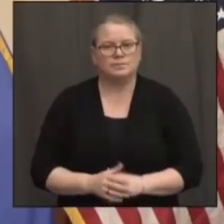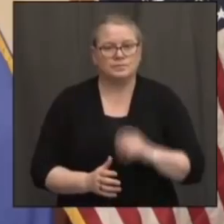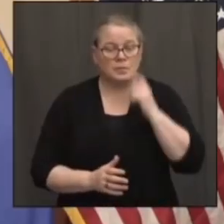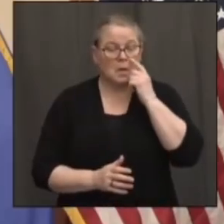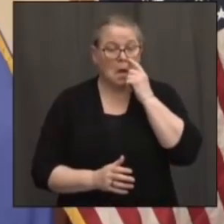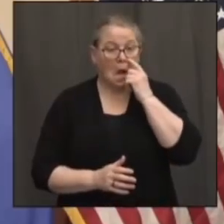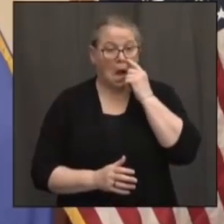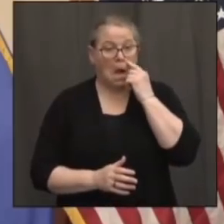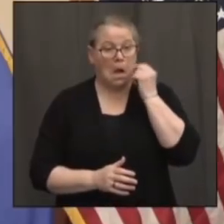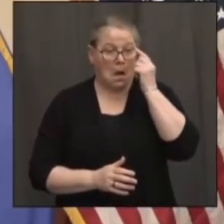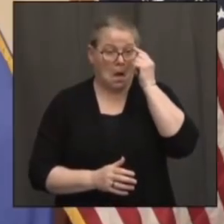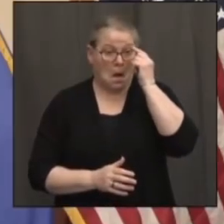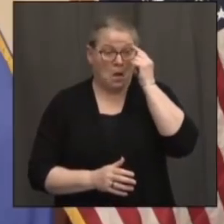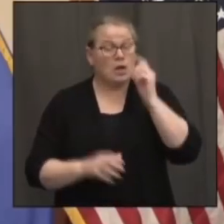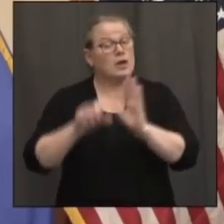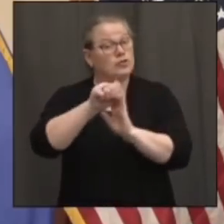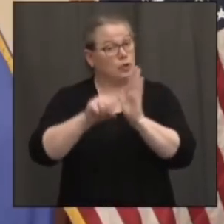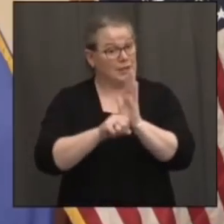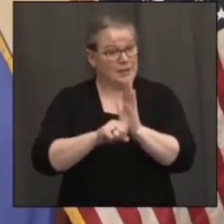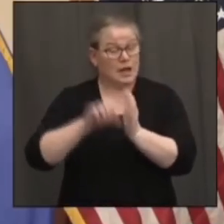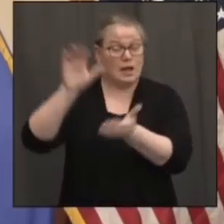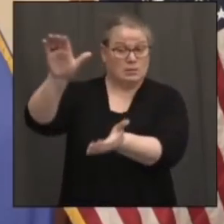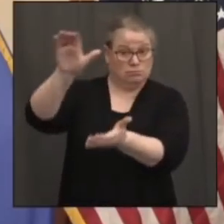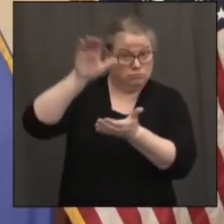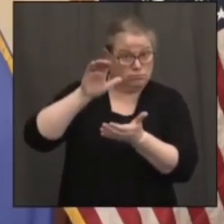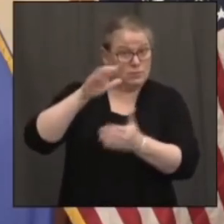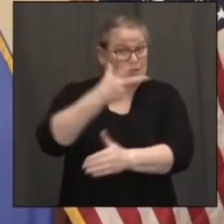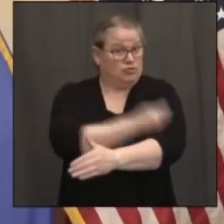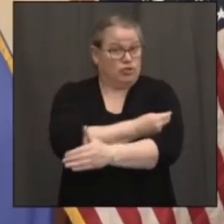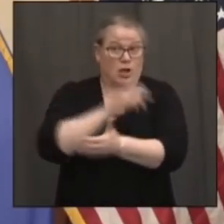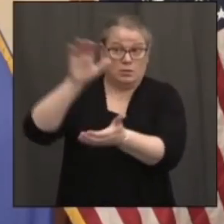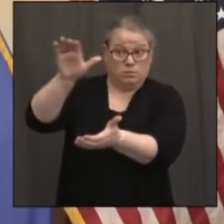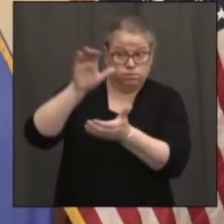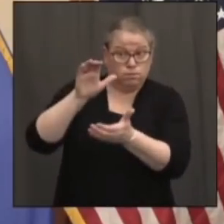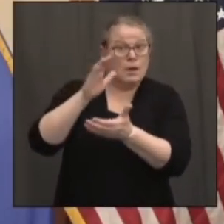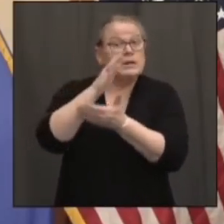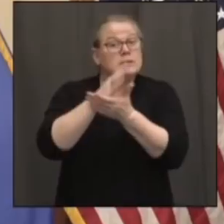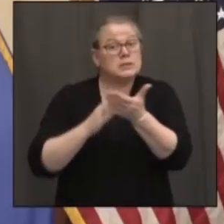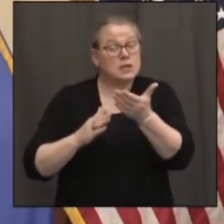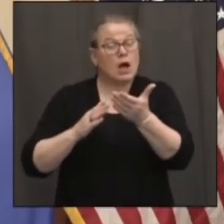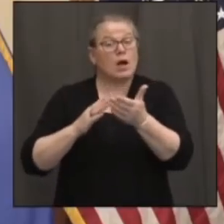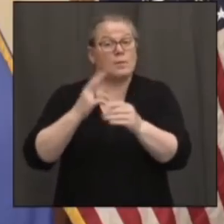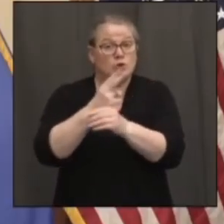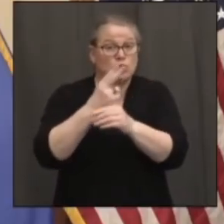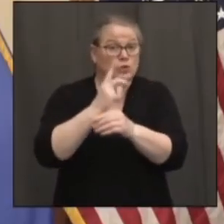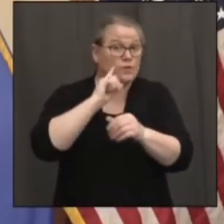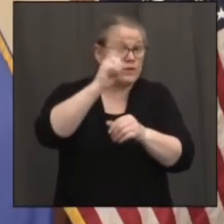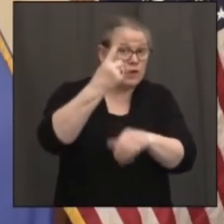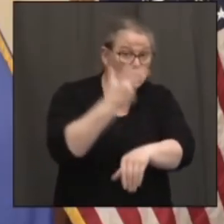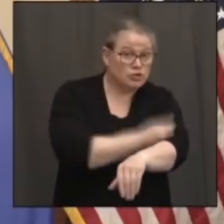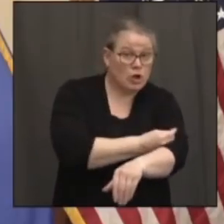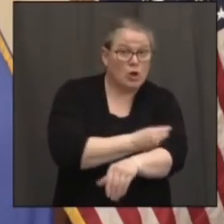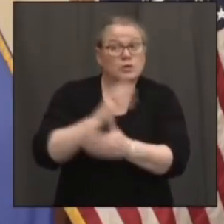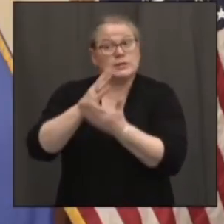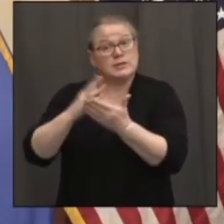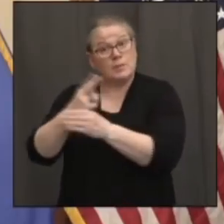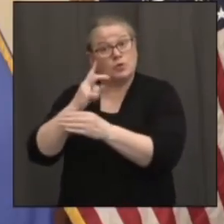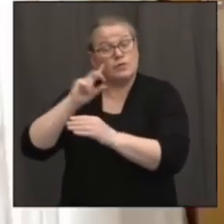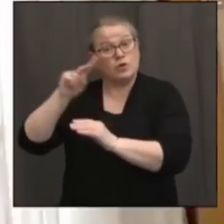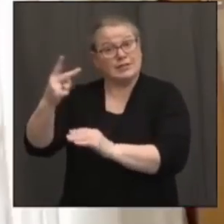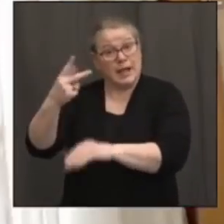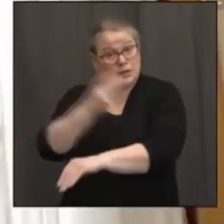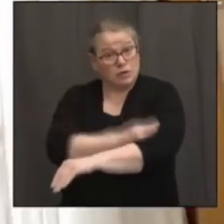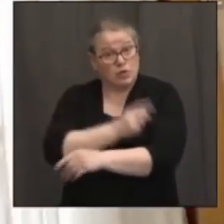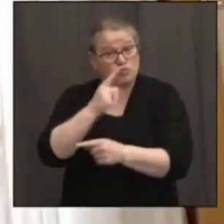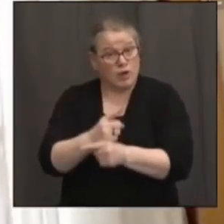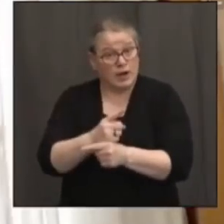state gets, a certain number of doses are designated first doses and others are designated second doses. Yeah, the way the federal